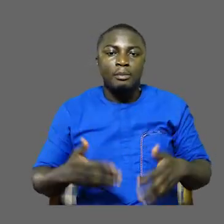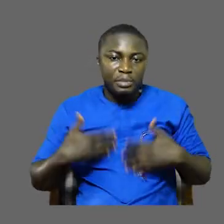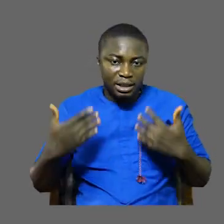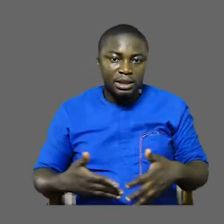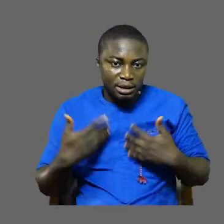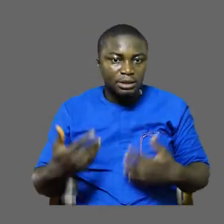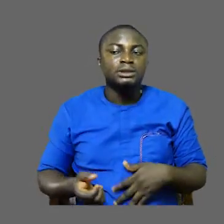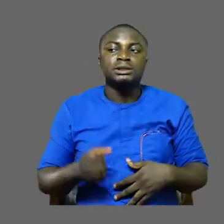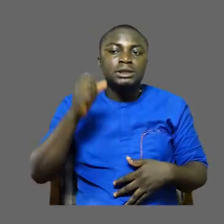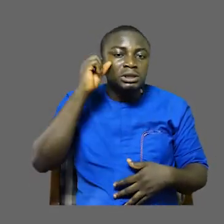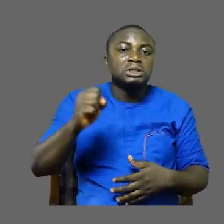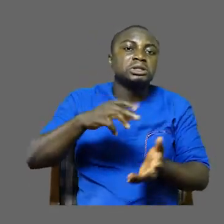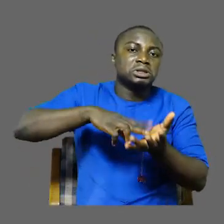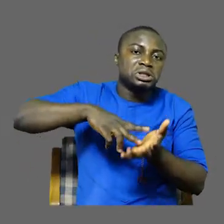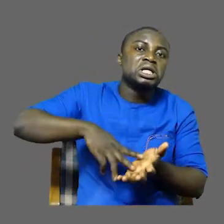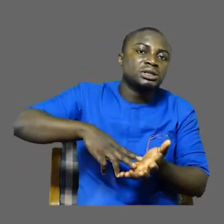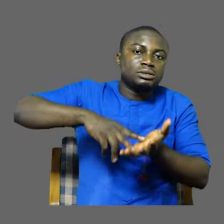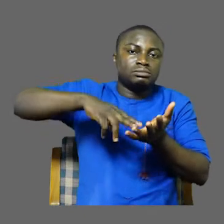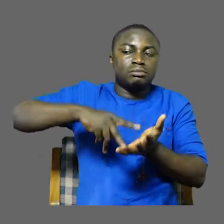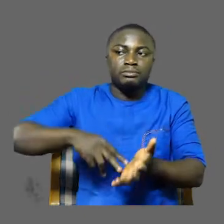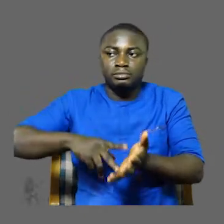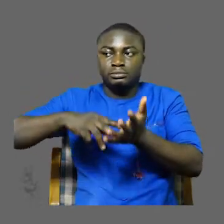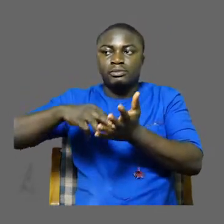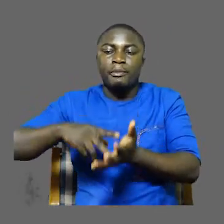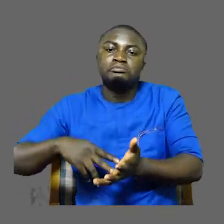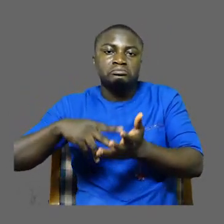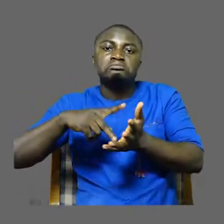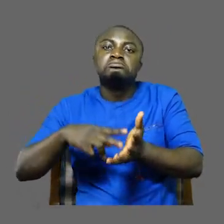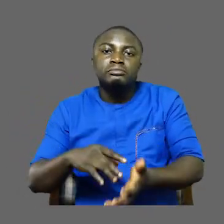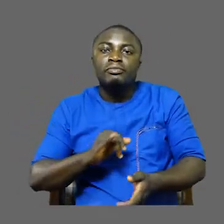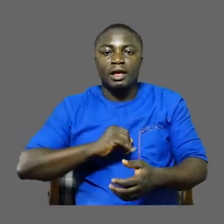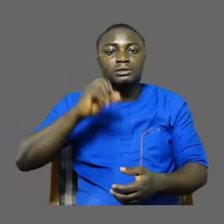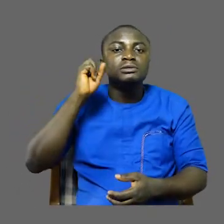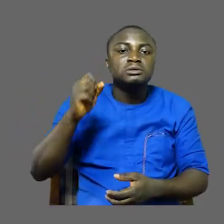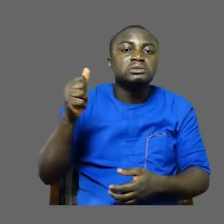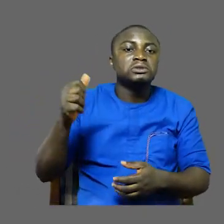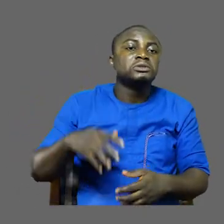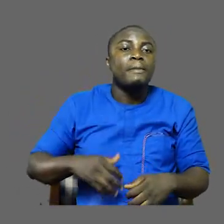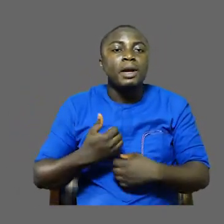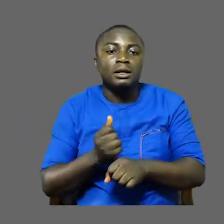absolutely happy.